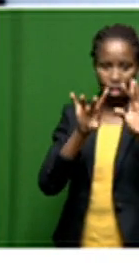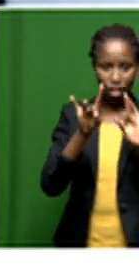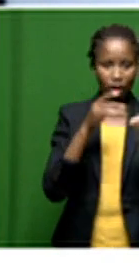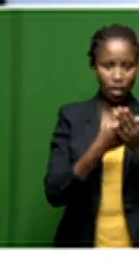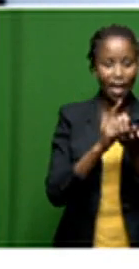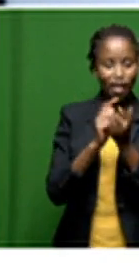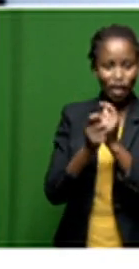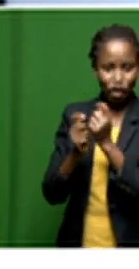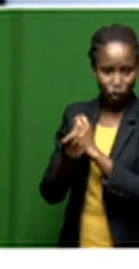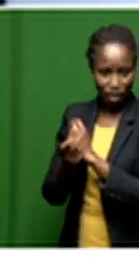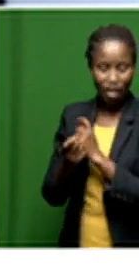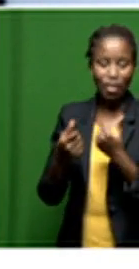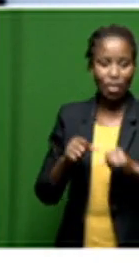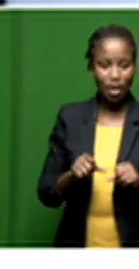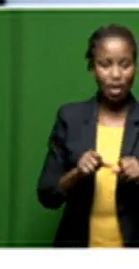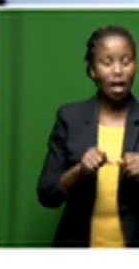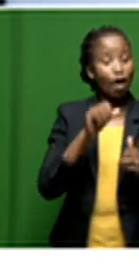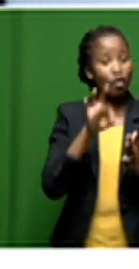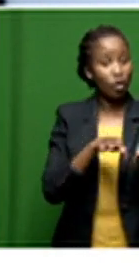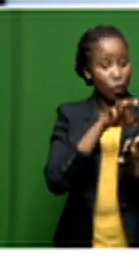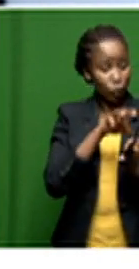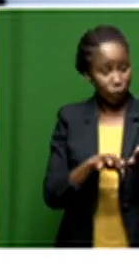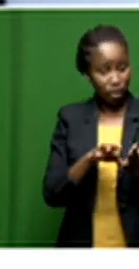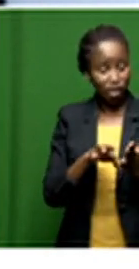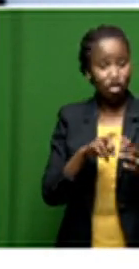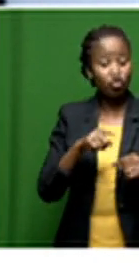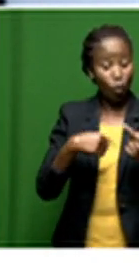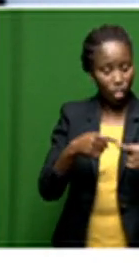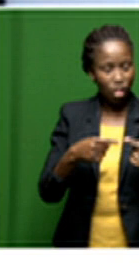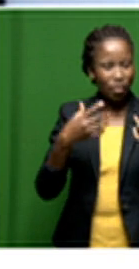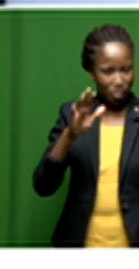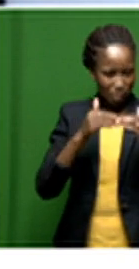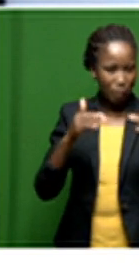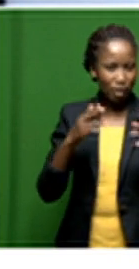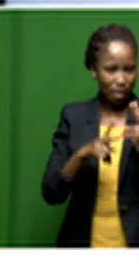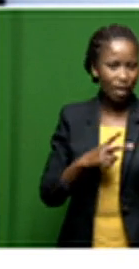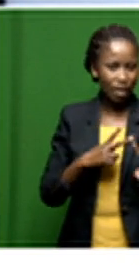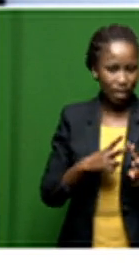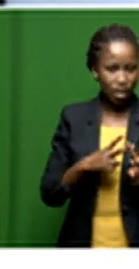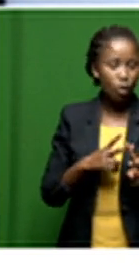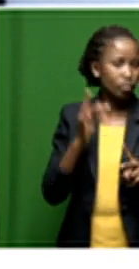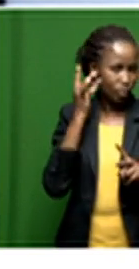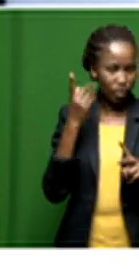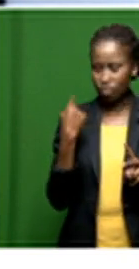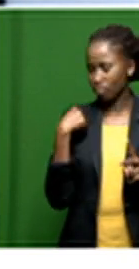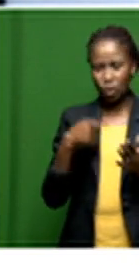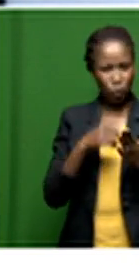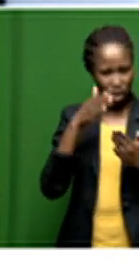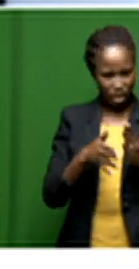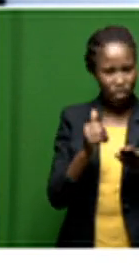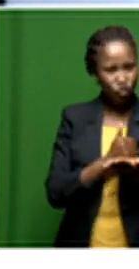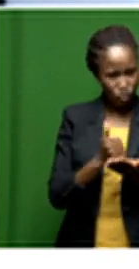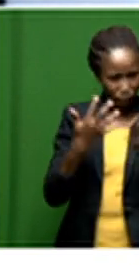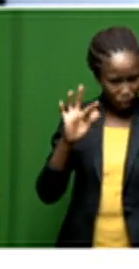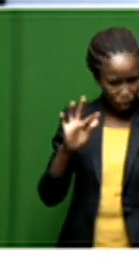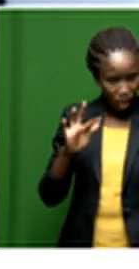that the voters' roll has been reopened. We know we had a registration weekend this past weekend, and that voters'